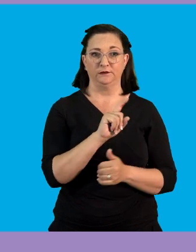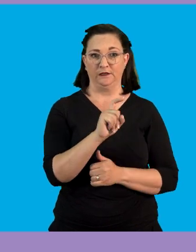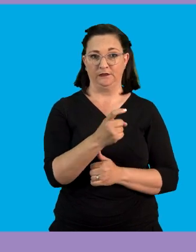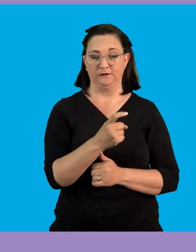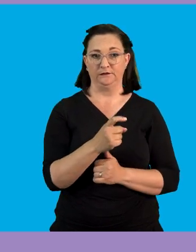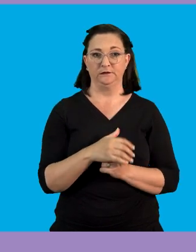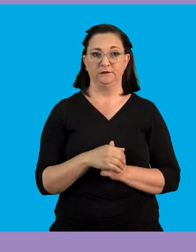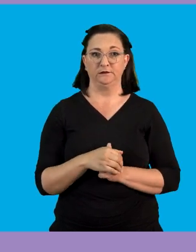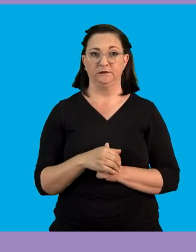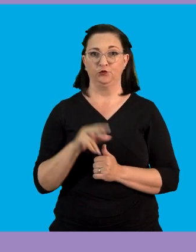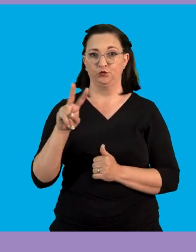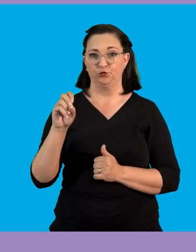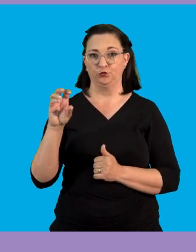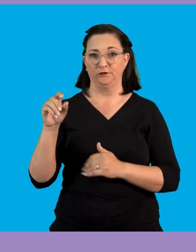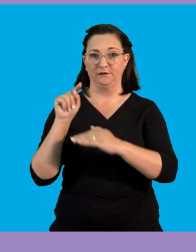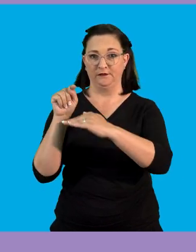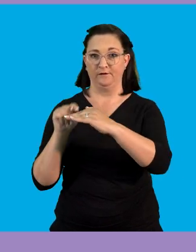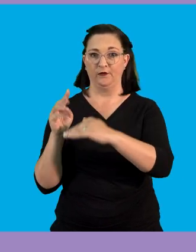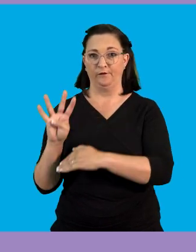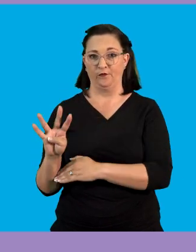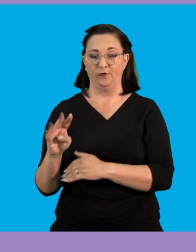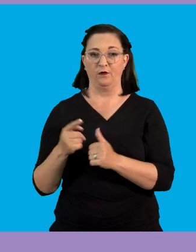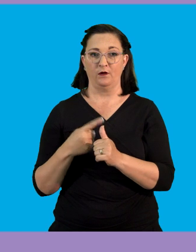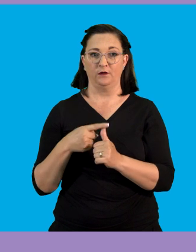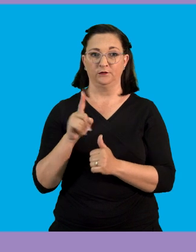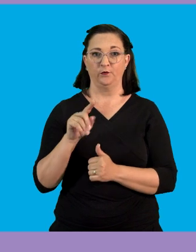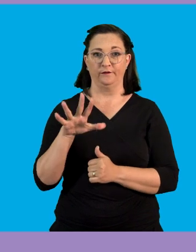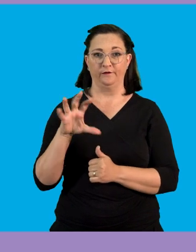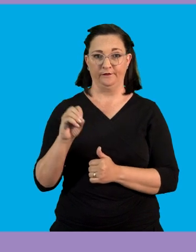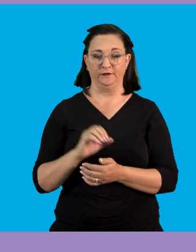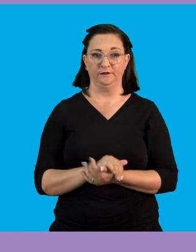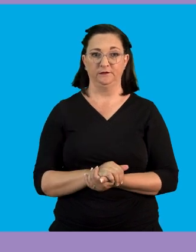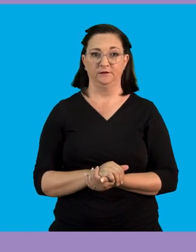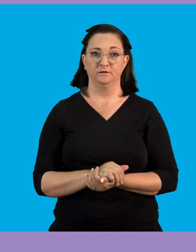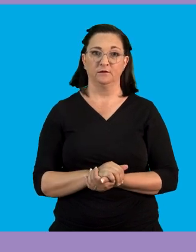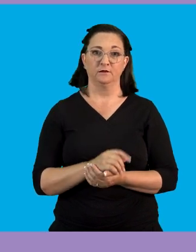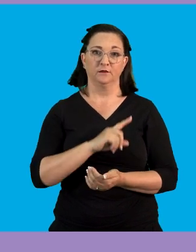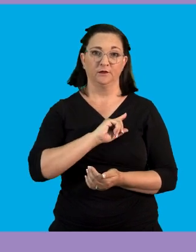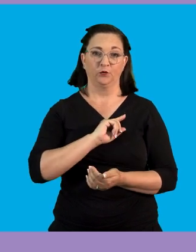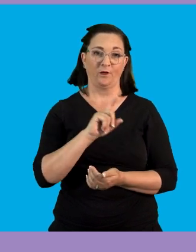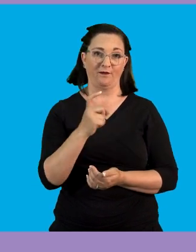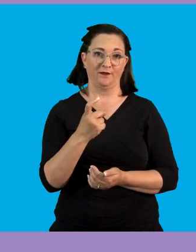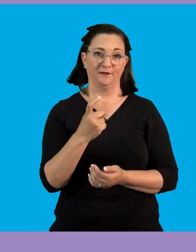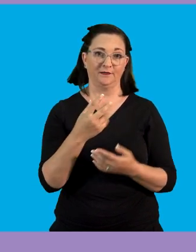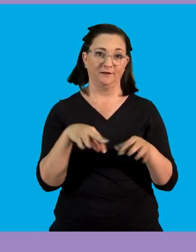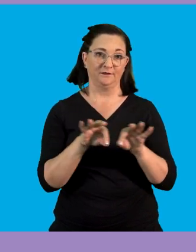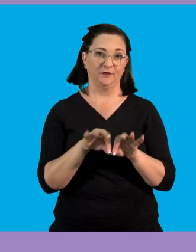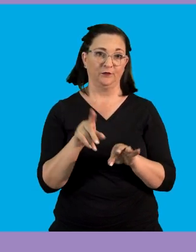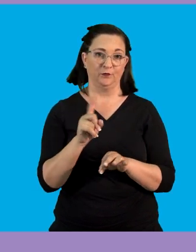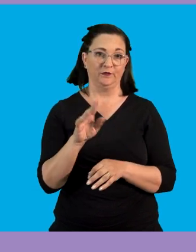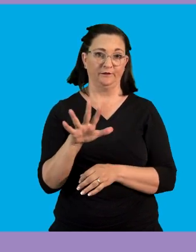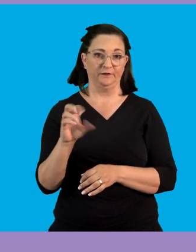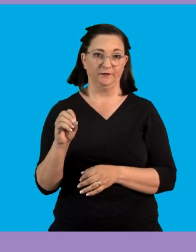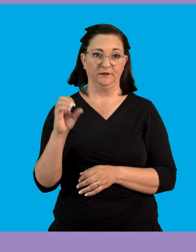x, or leaves us with x, and 200 degrees divided by 4 would give us 50 degrees. So our value of